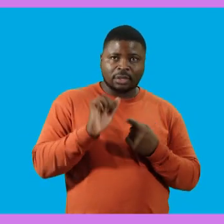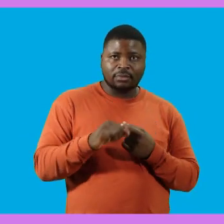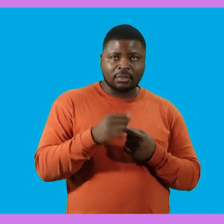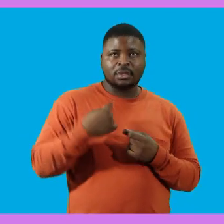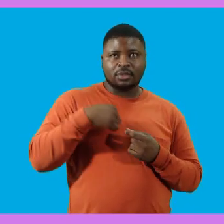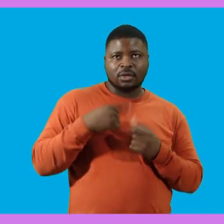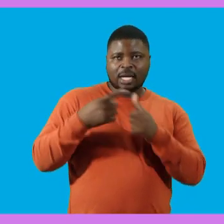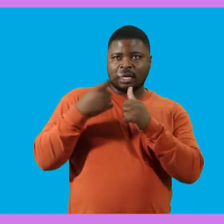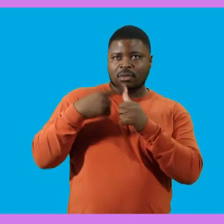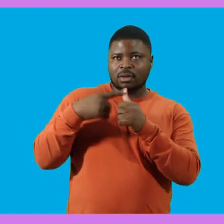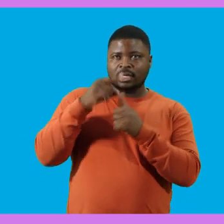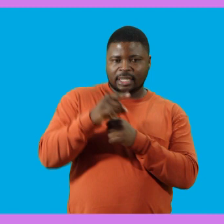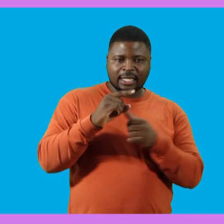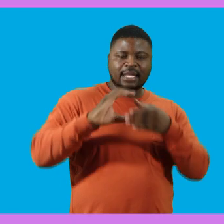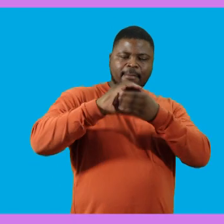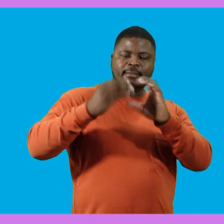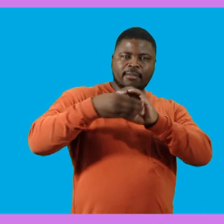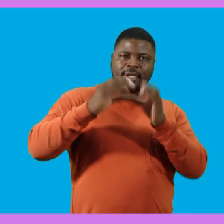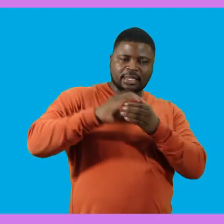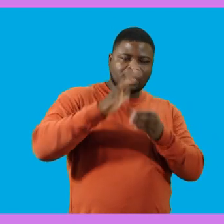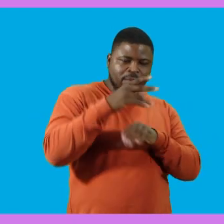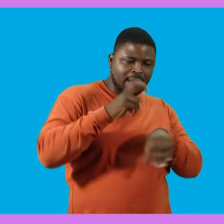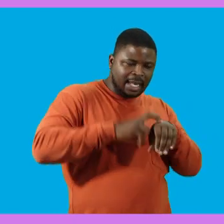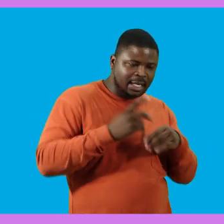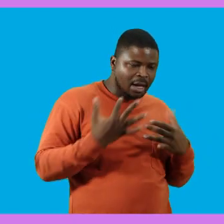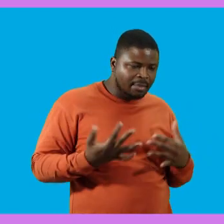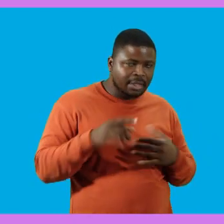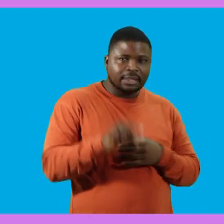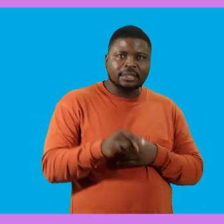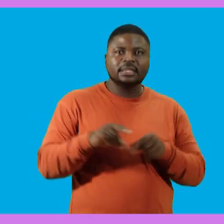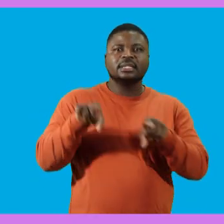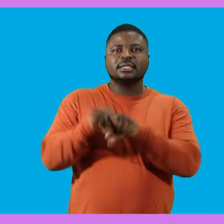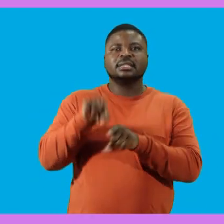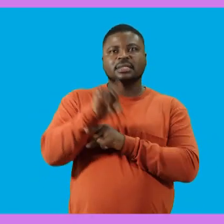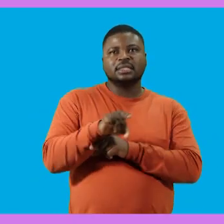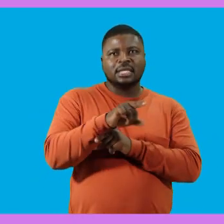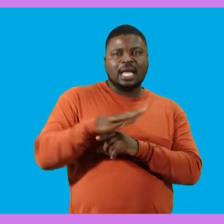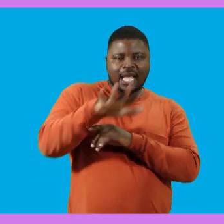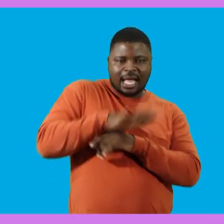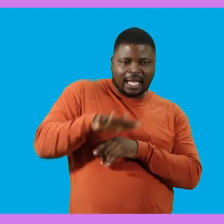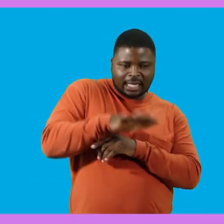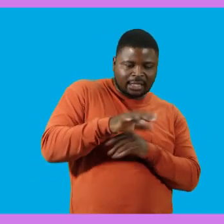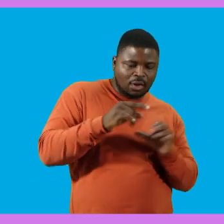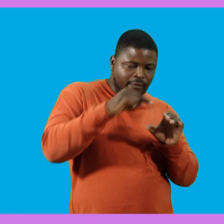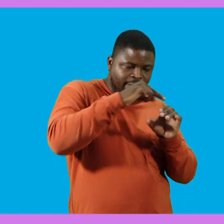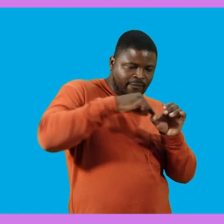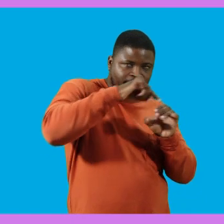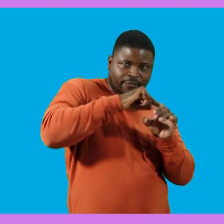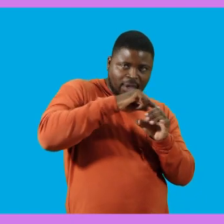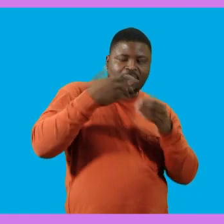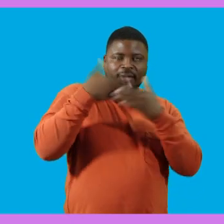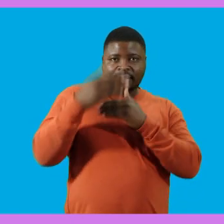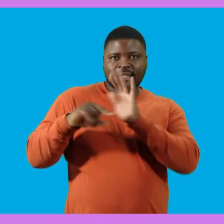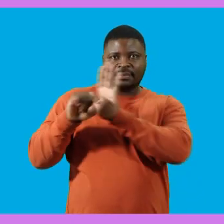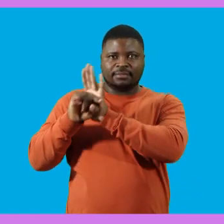the area of the bricks, the paving, and the area of the well, and then we subtracted